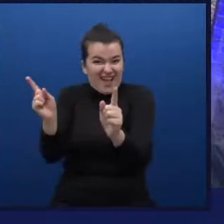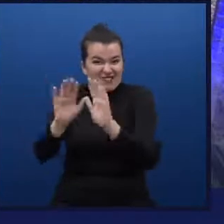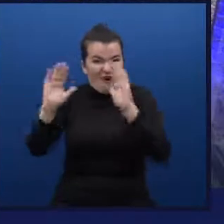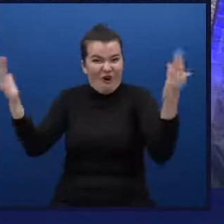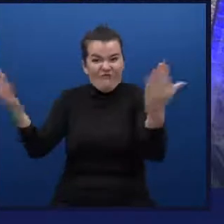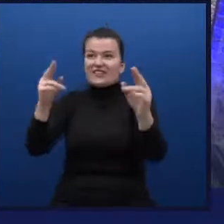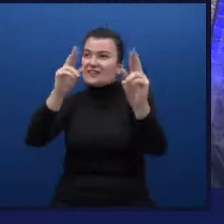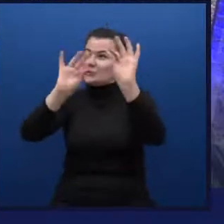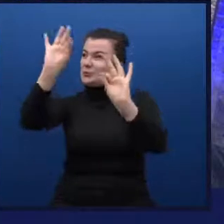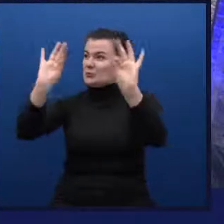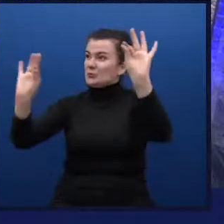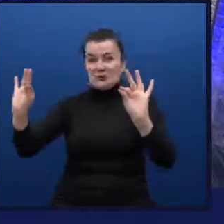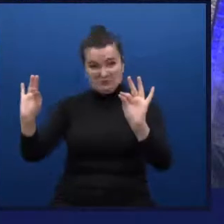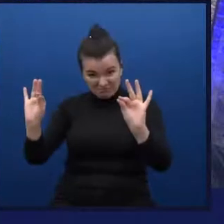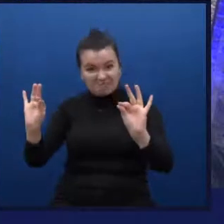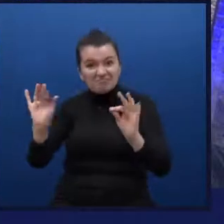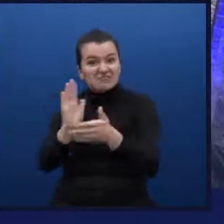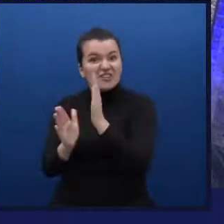than that, actually?